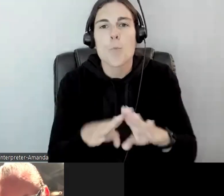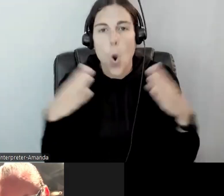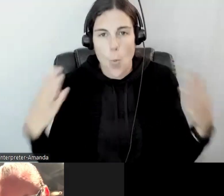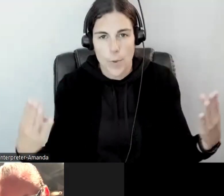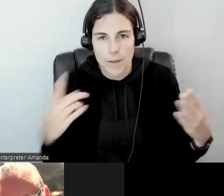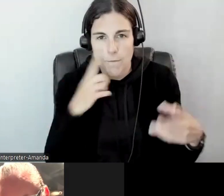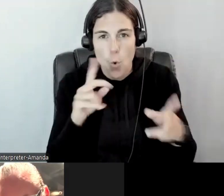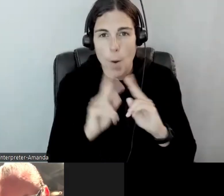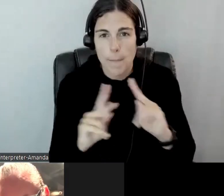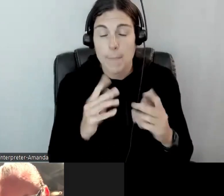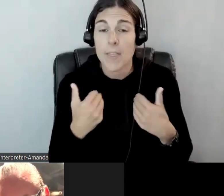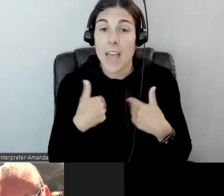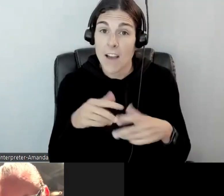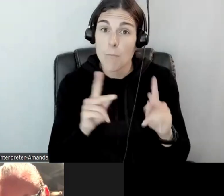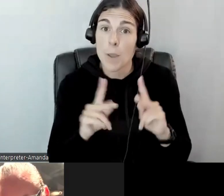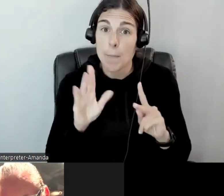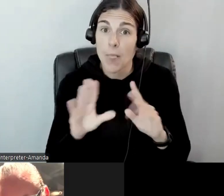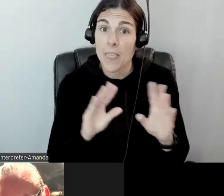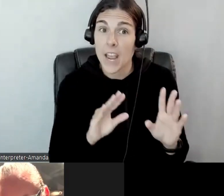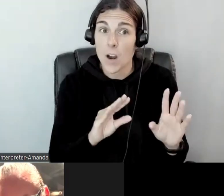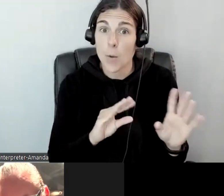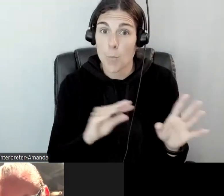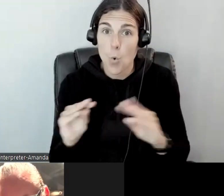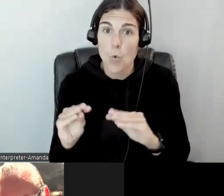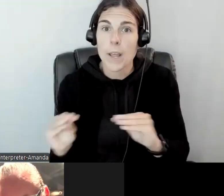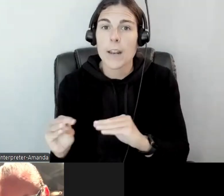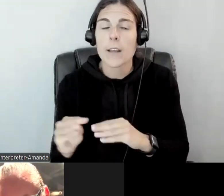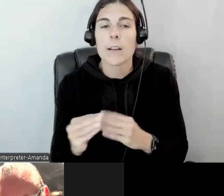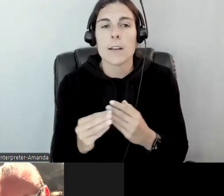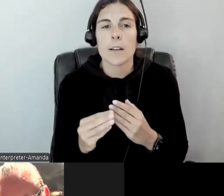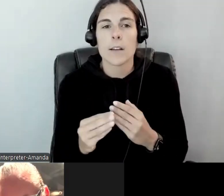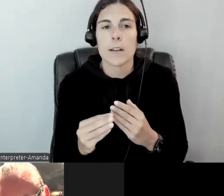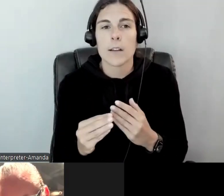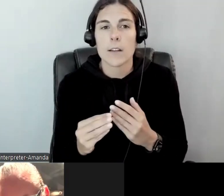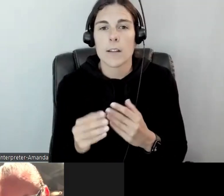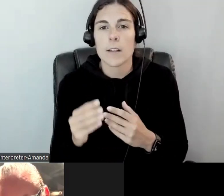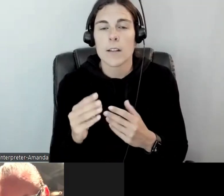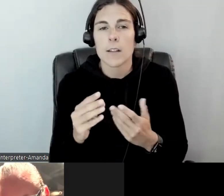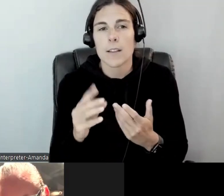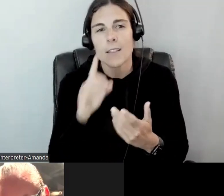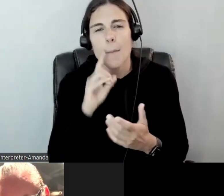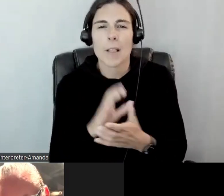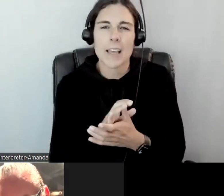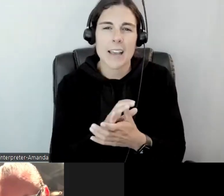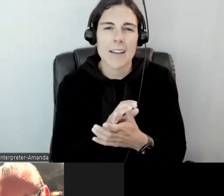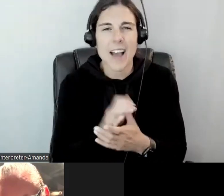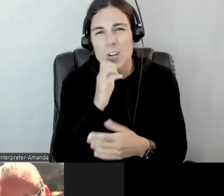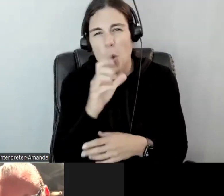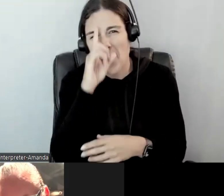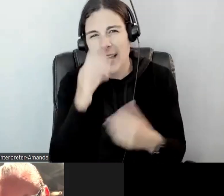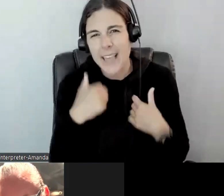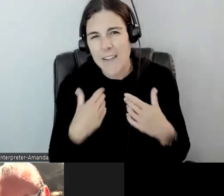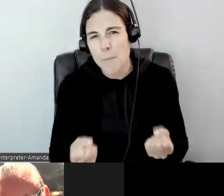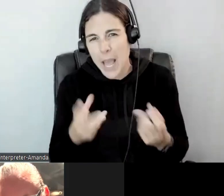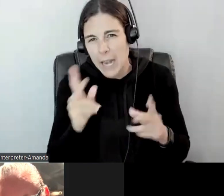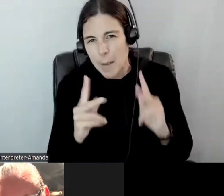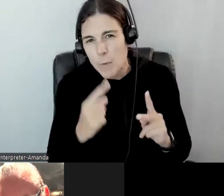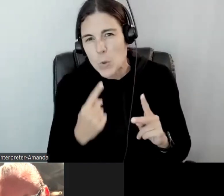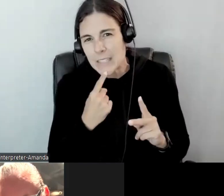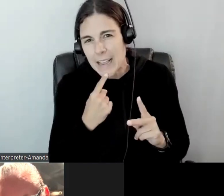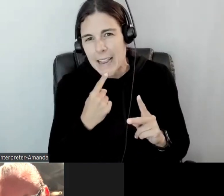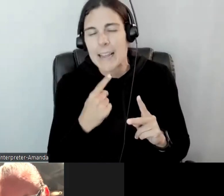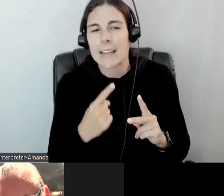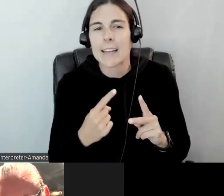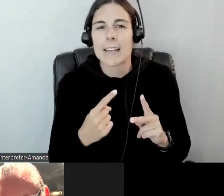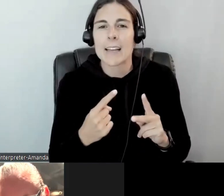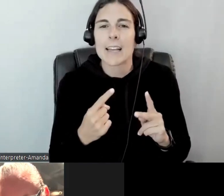people in their movement who I think would say they do believe mostly. I don't think they have a ton of people who would say they believe in the God of the Bible,